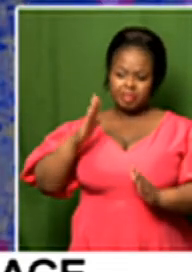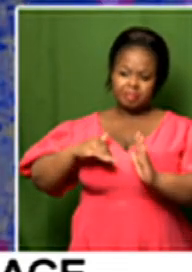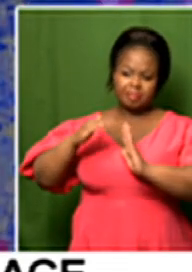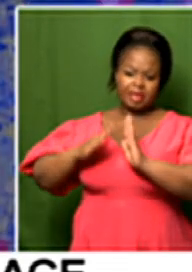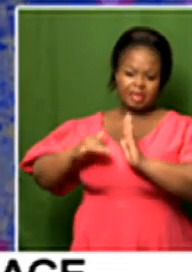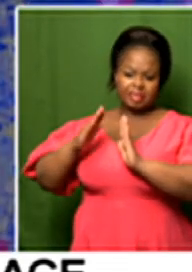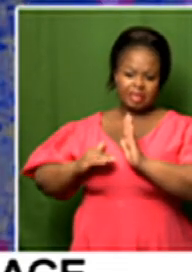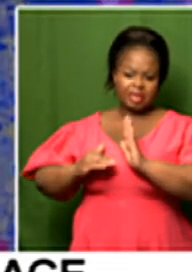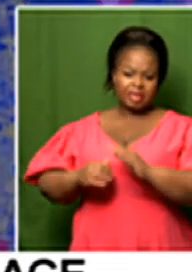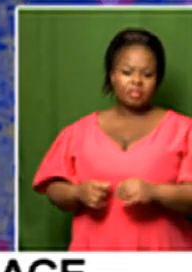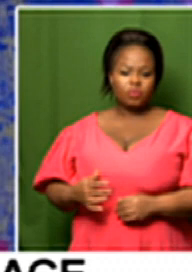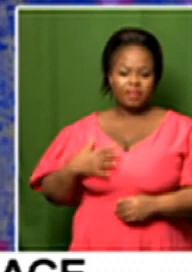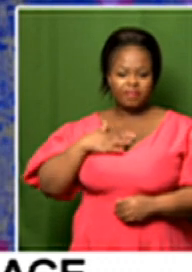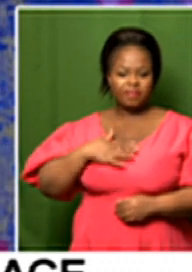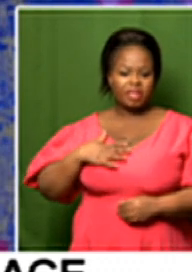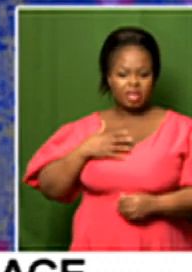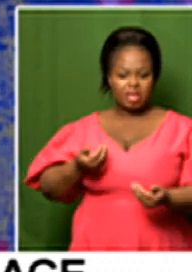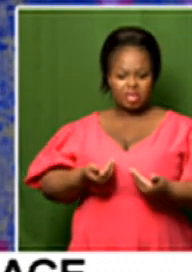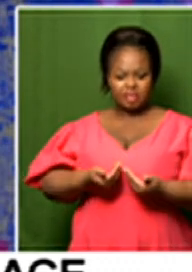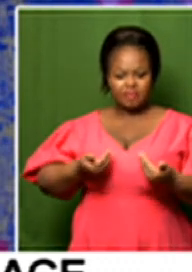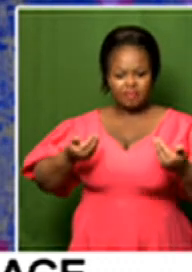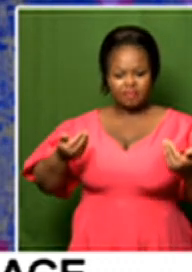it had a lot to do with feeling divided.